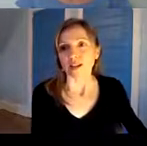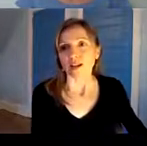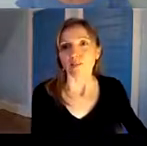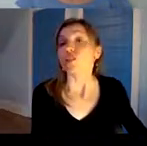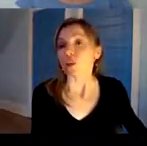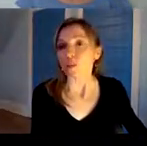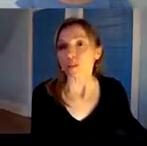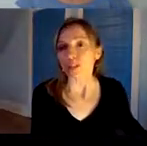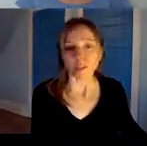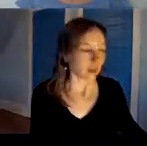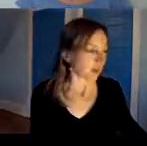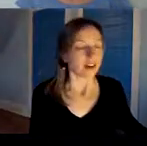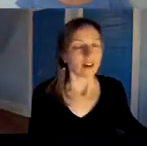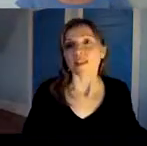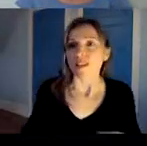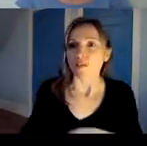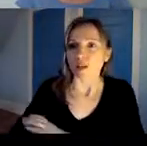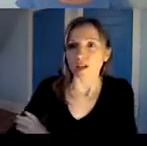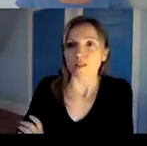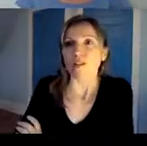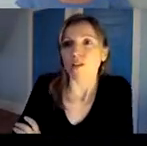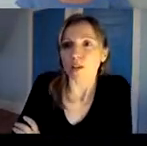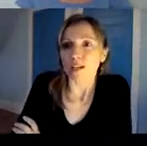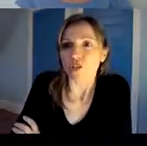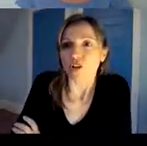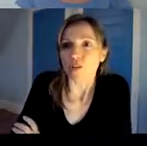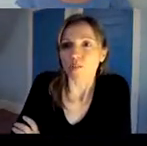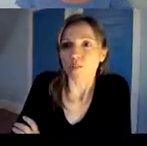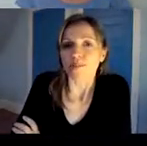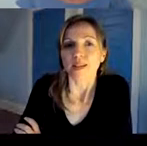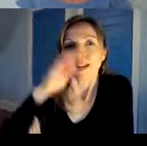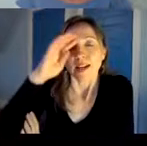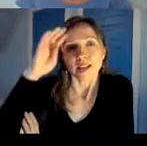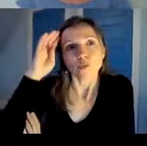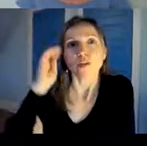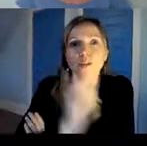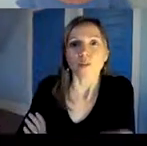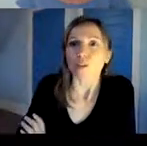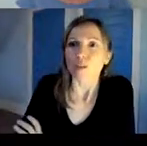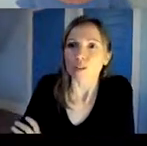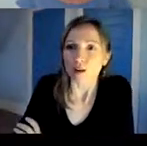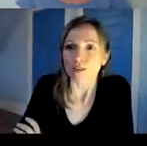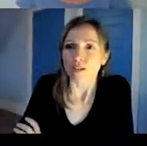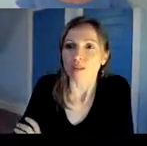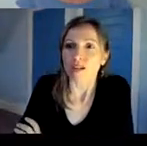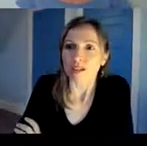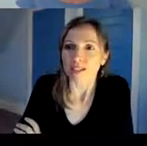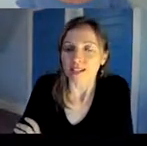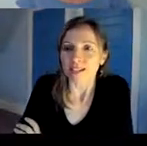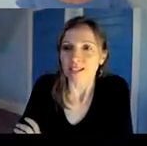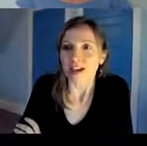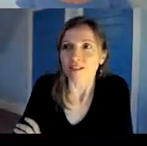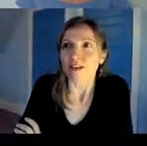Last Best Hope. But this one that is like my Bible is called Bringing Nature Home. And his work has been so inspiring, and many